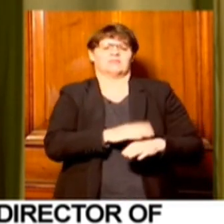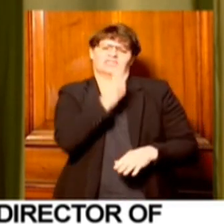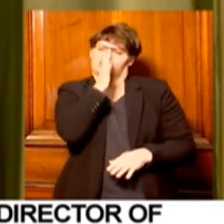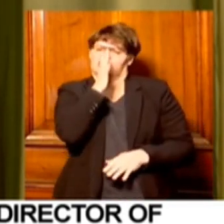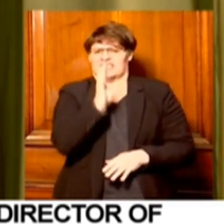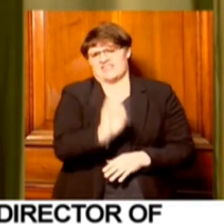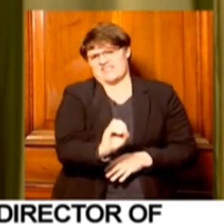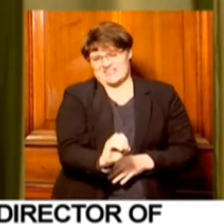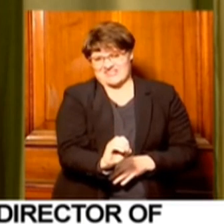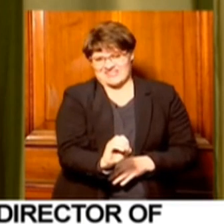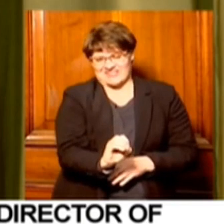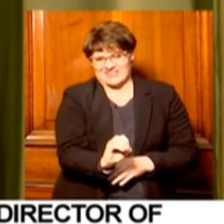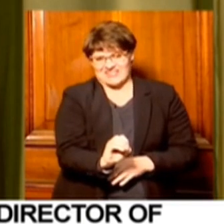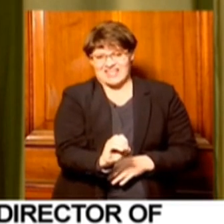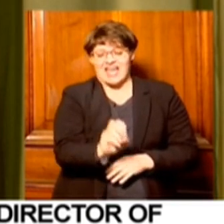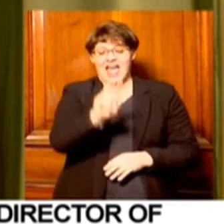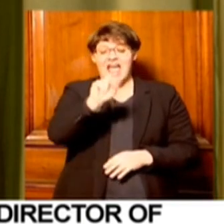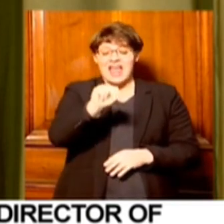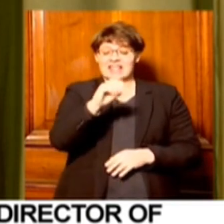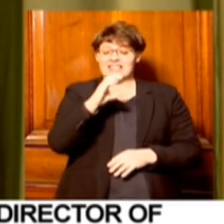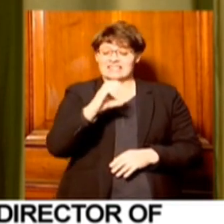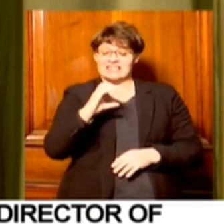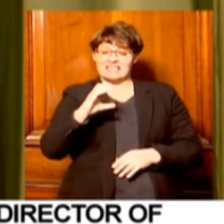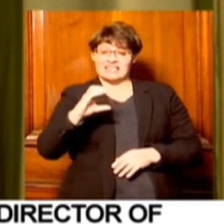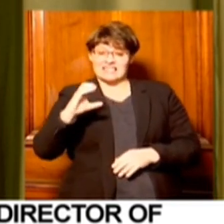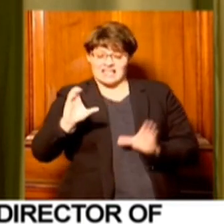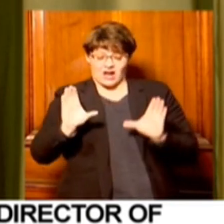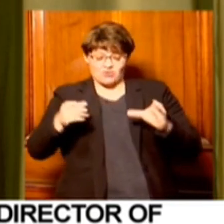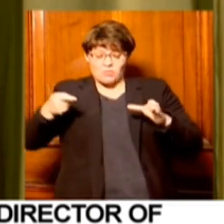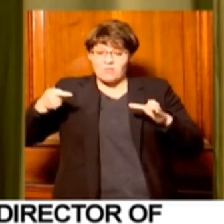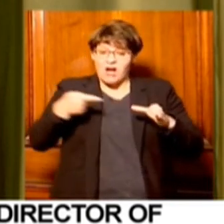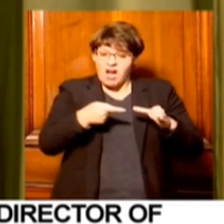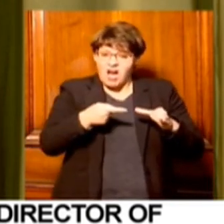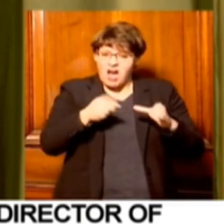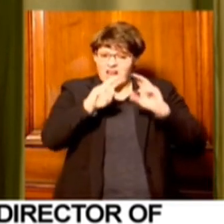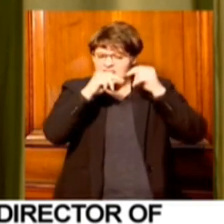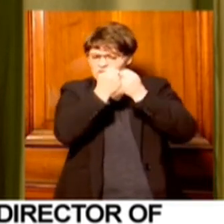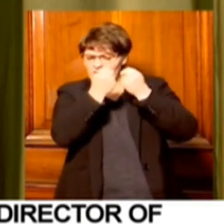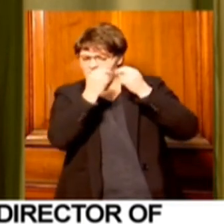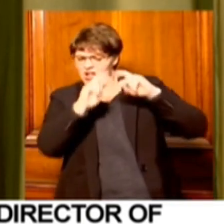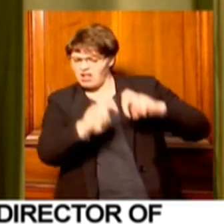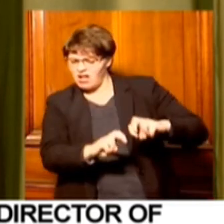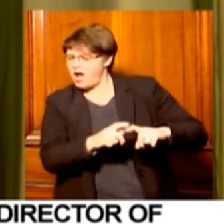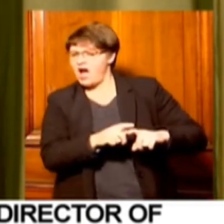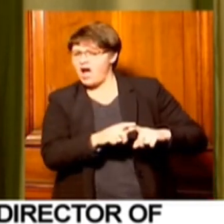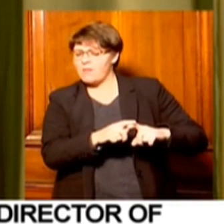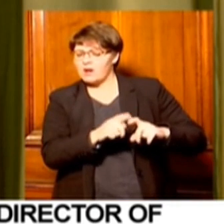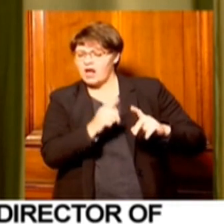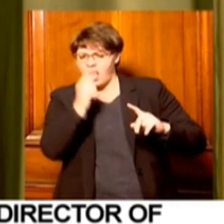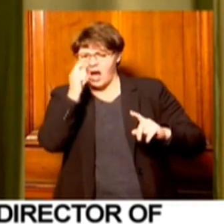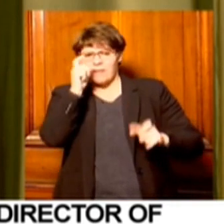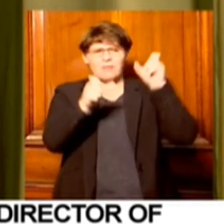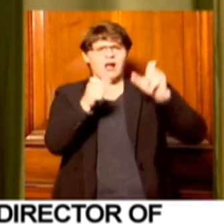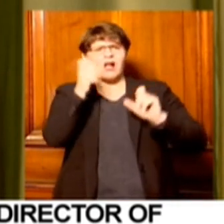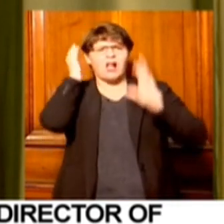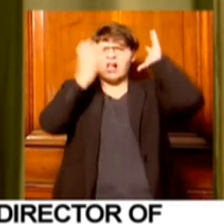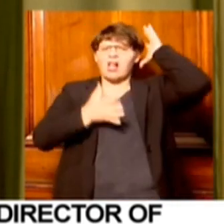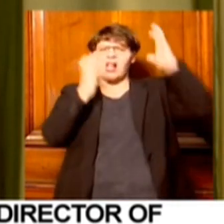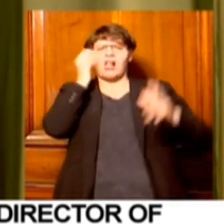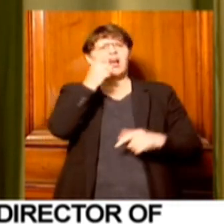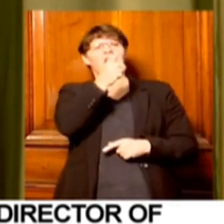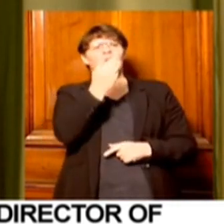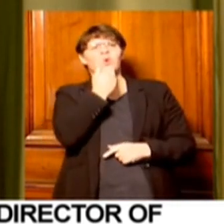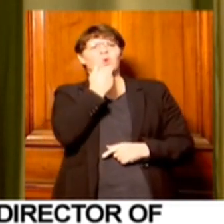decided as the NCCC and Cabinet not to conflate messages at any single